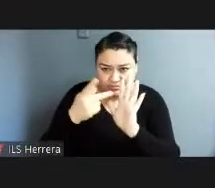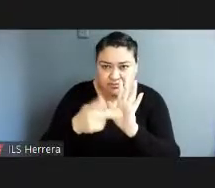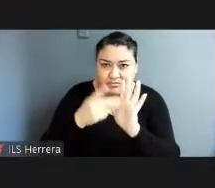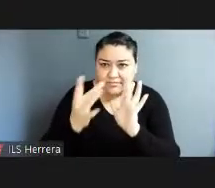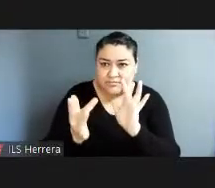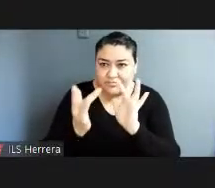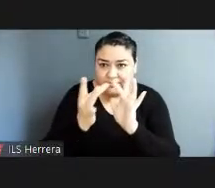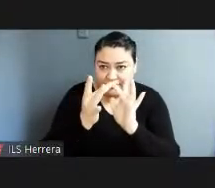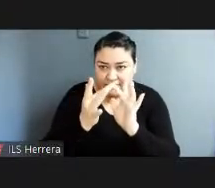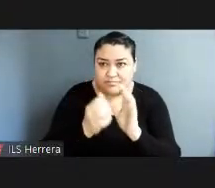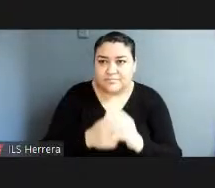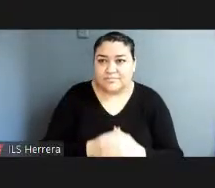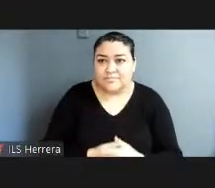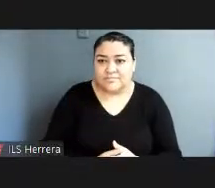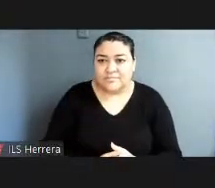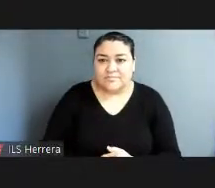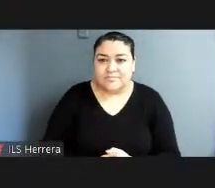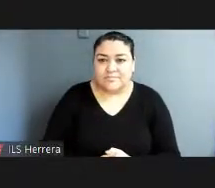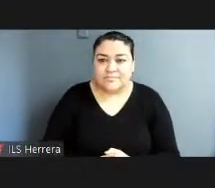We lost her.